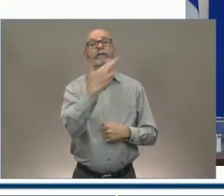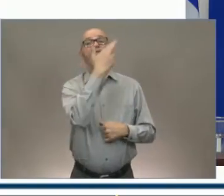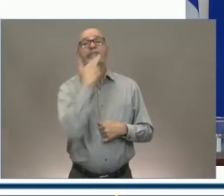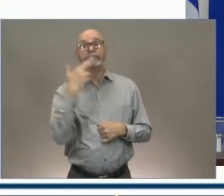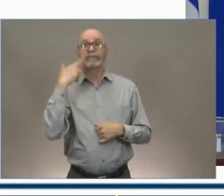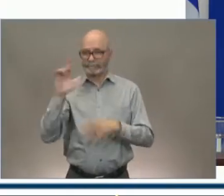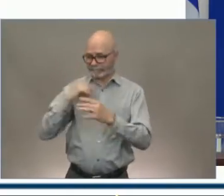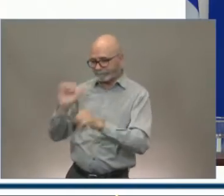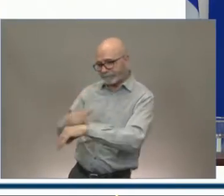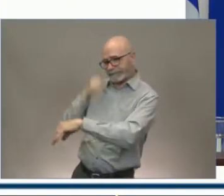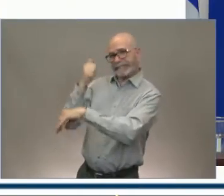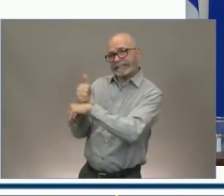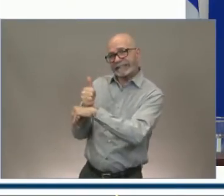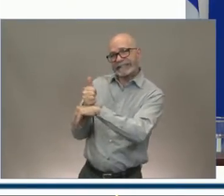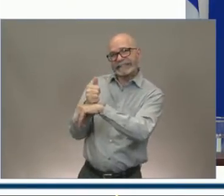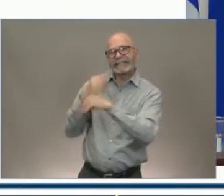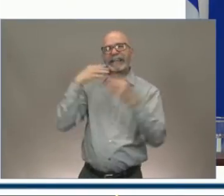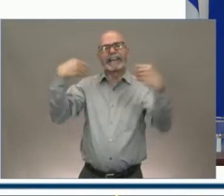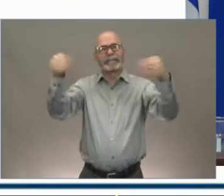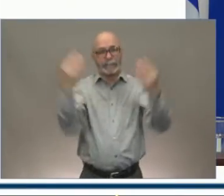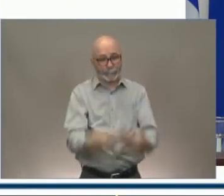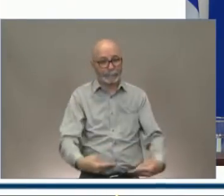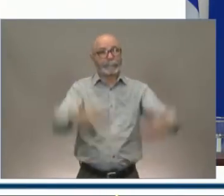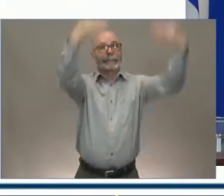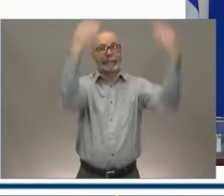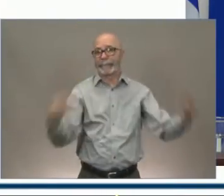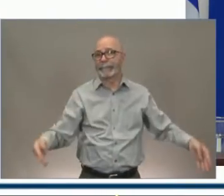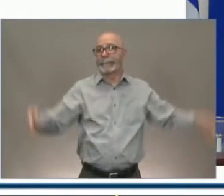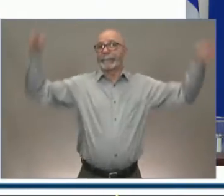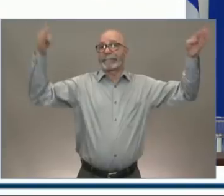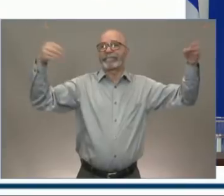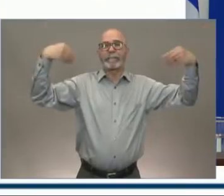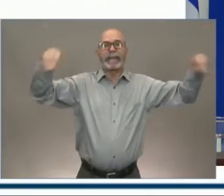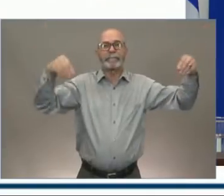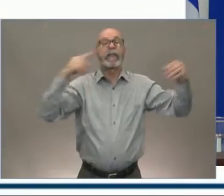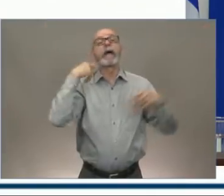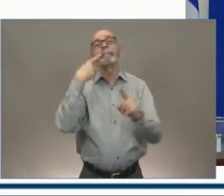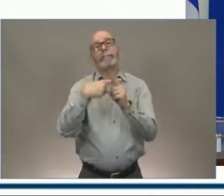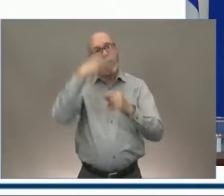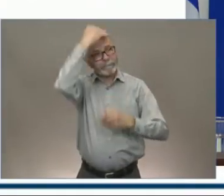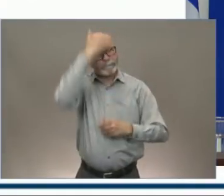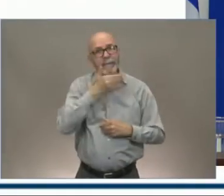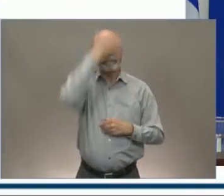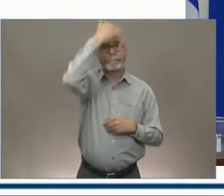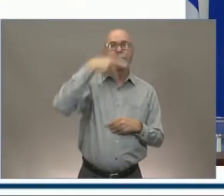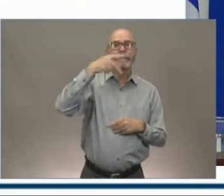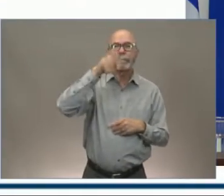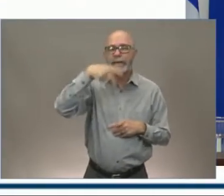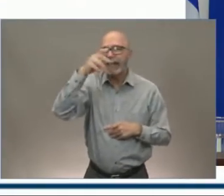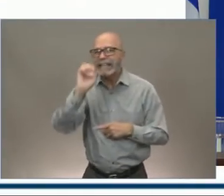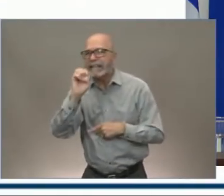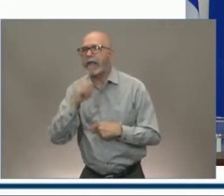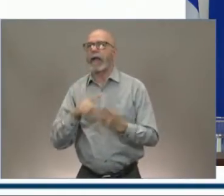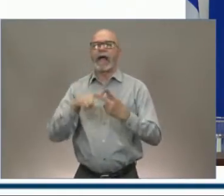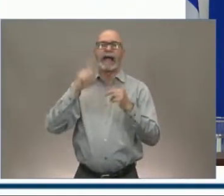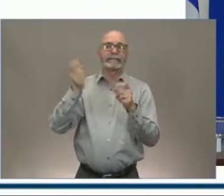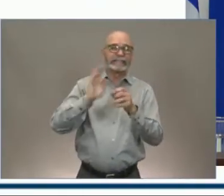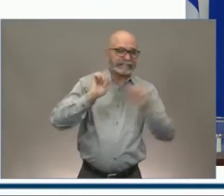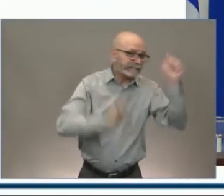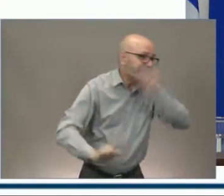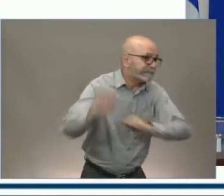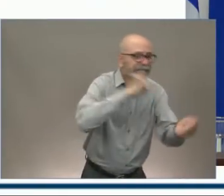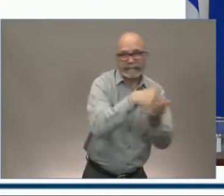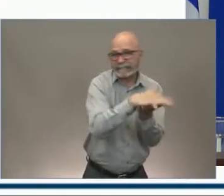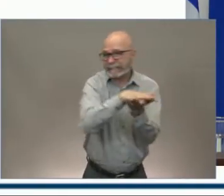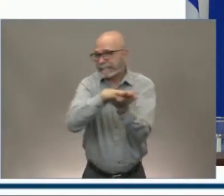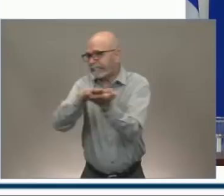plexiglass, other forms of PPE, and enhanced cleaning. We know that other service sector businesses have also suffered, and